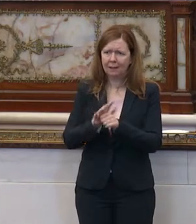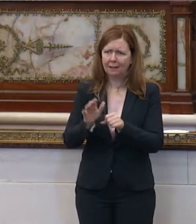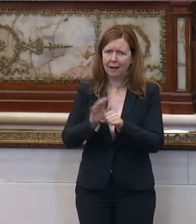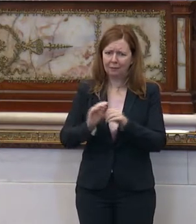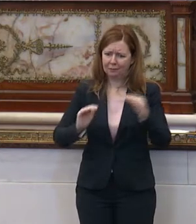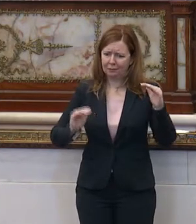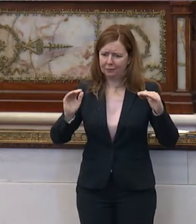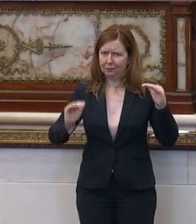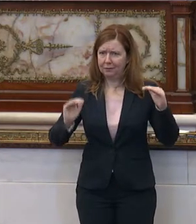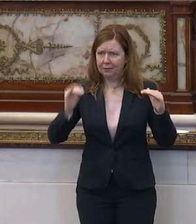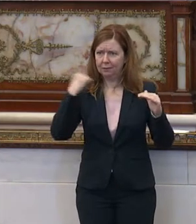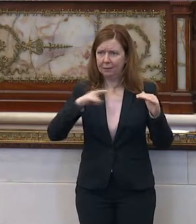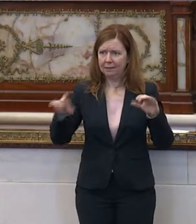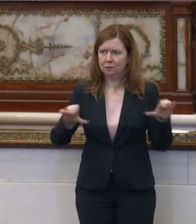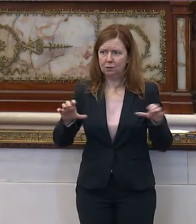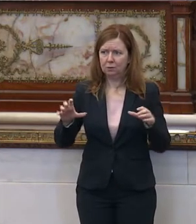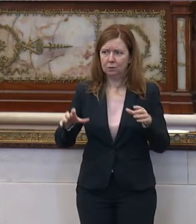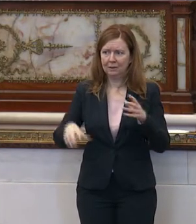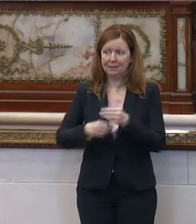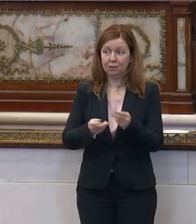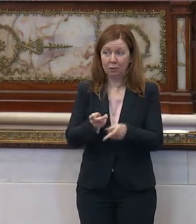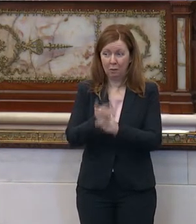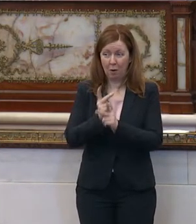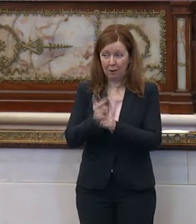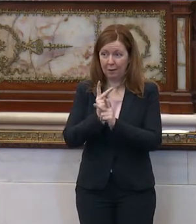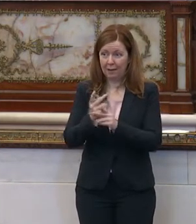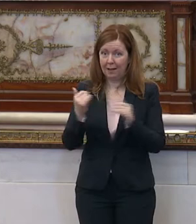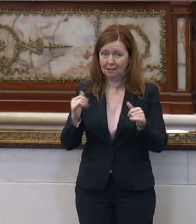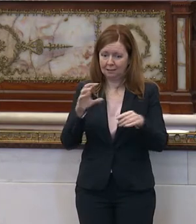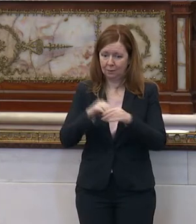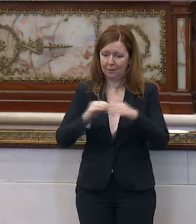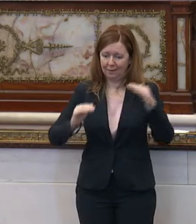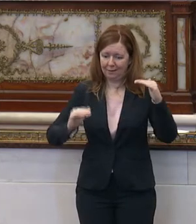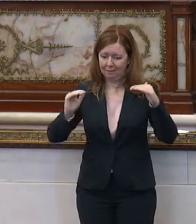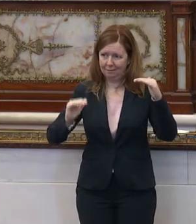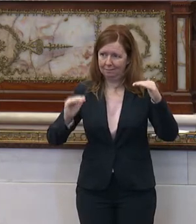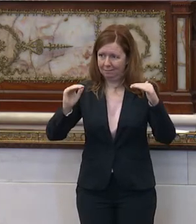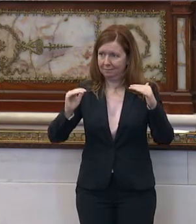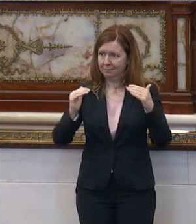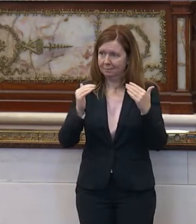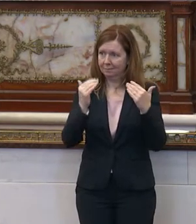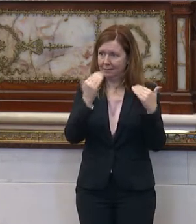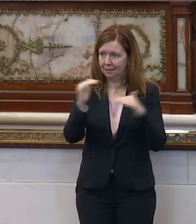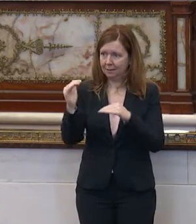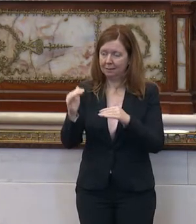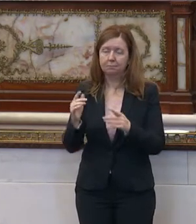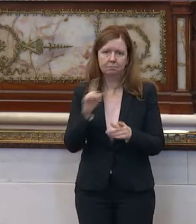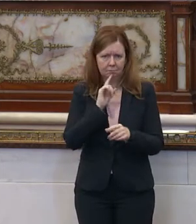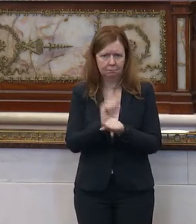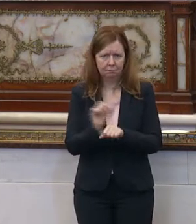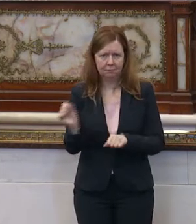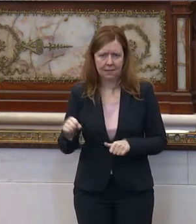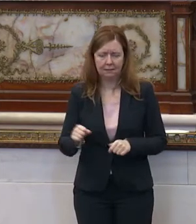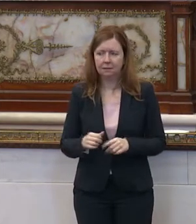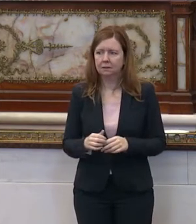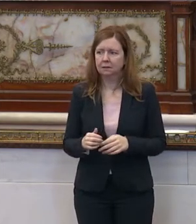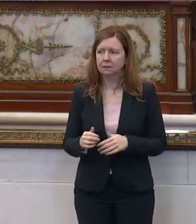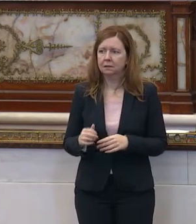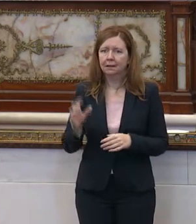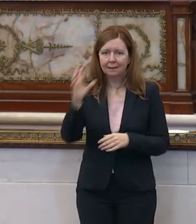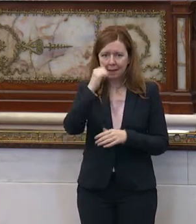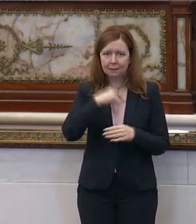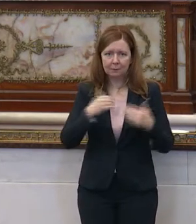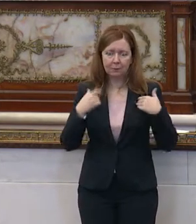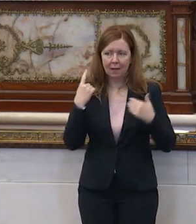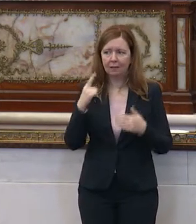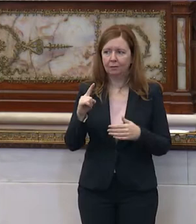room if we need to do additional borrowing and still stay within our statutory limits. Indeed, the estimates that we